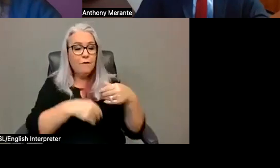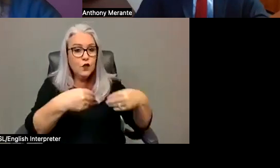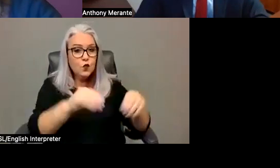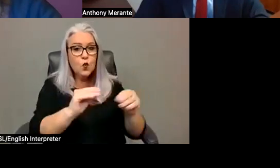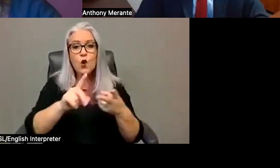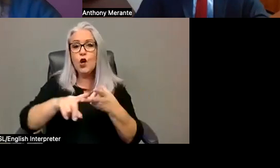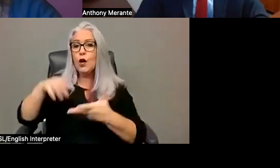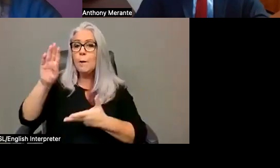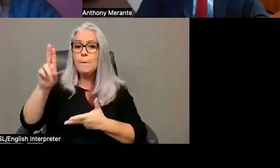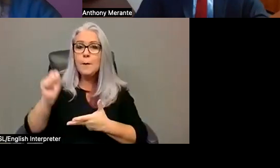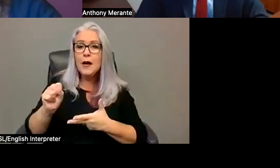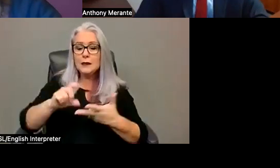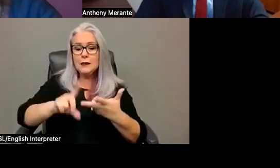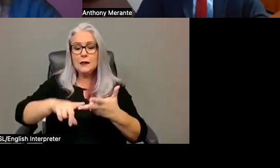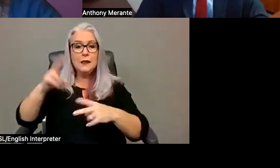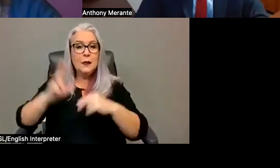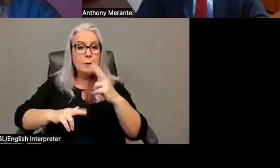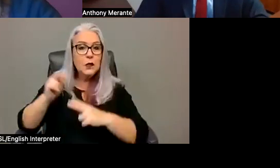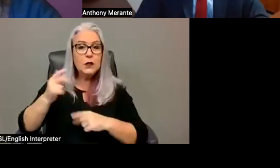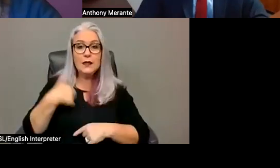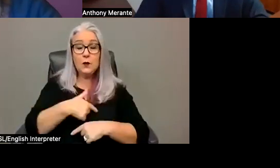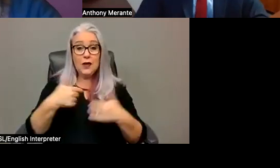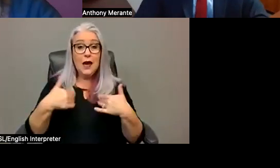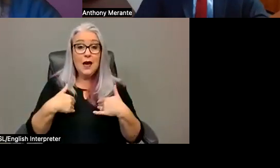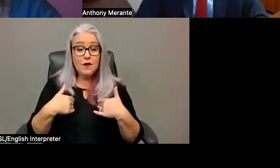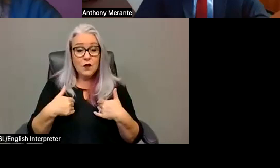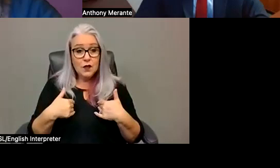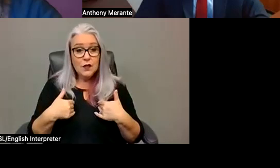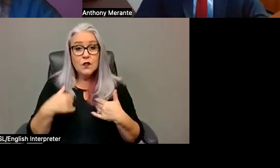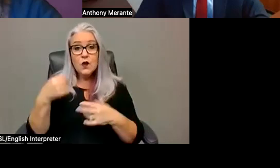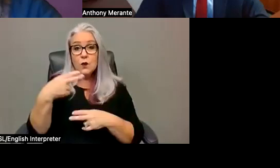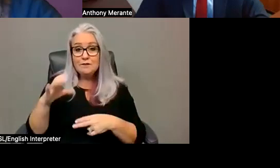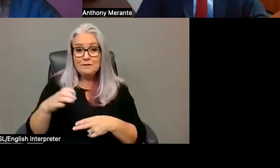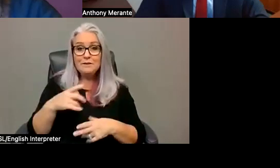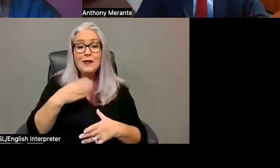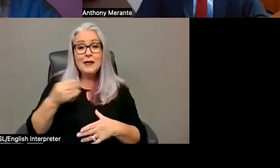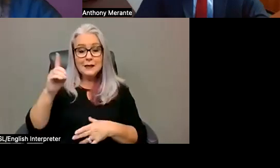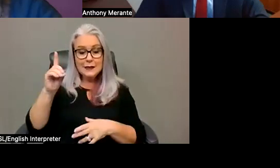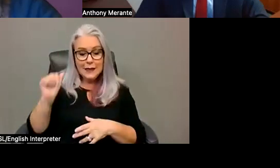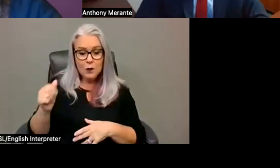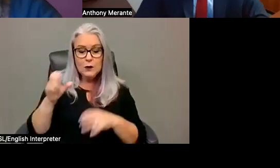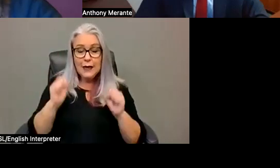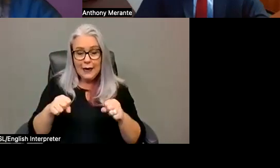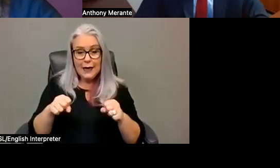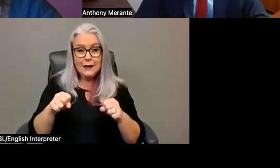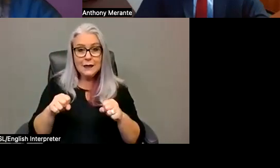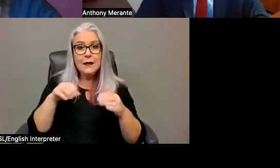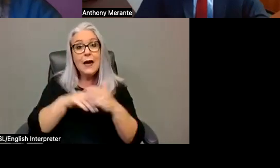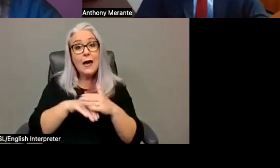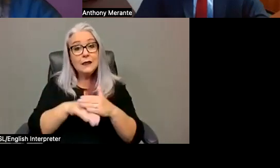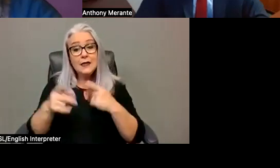bus, every building that we have, so that the handicapped and the disabled can access